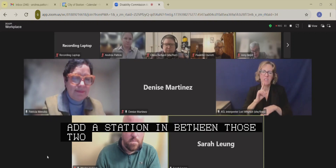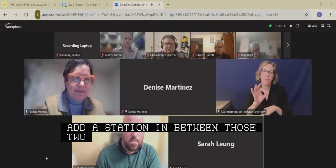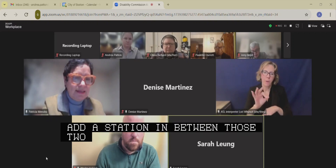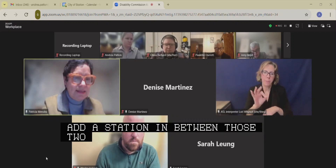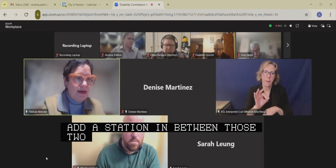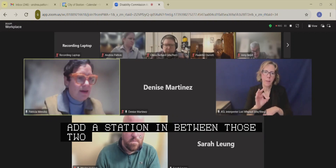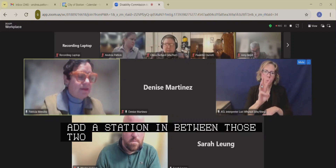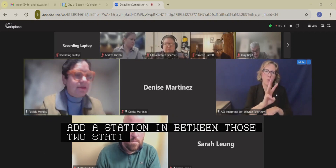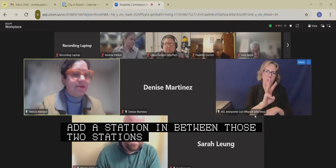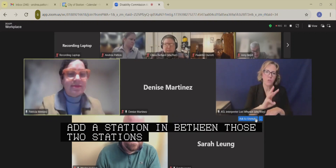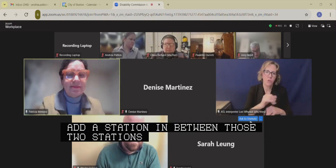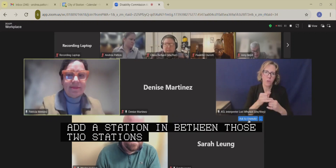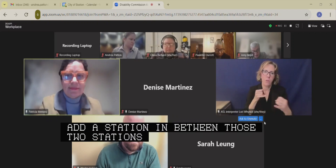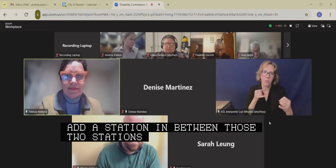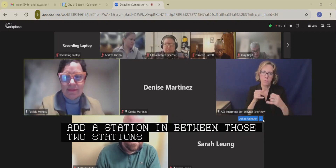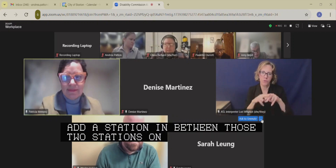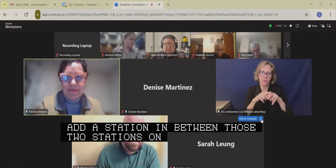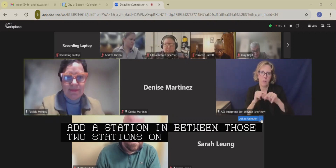Thank you, Sarah.